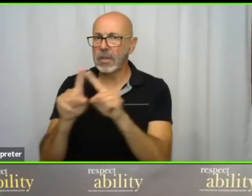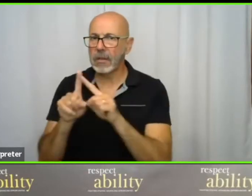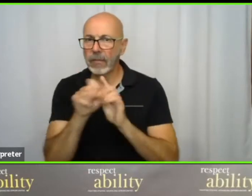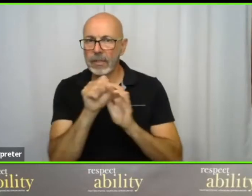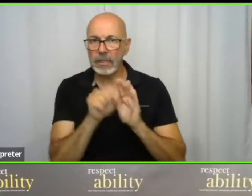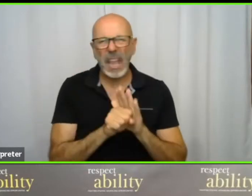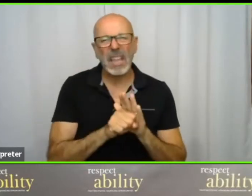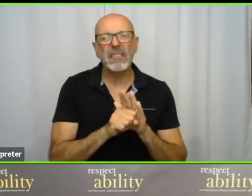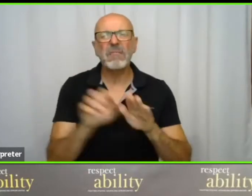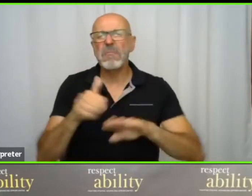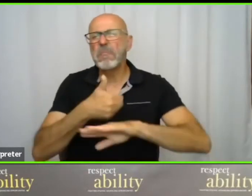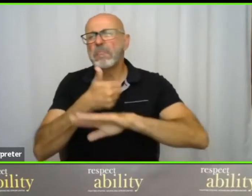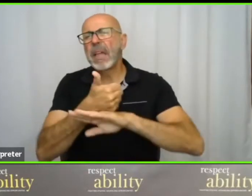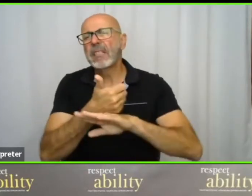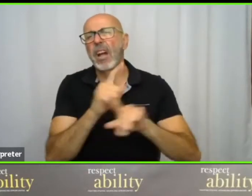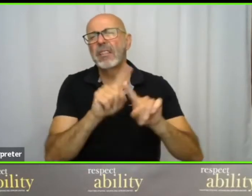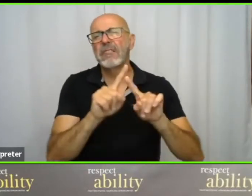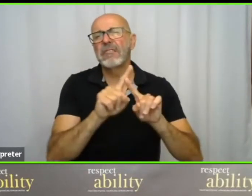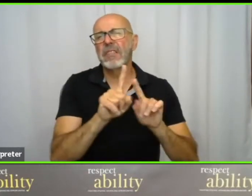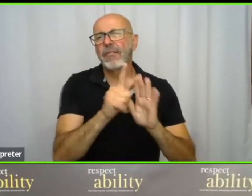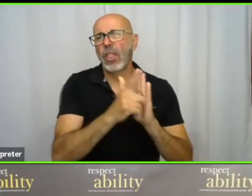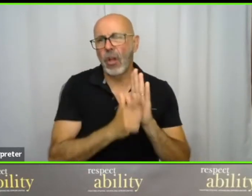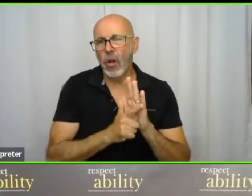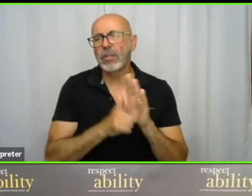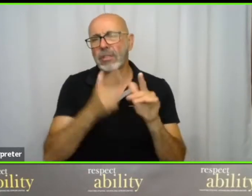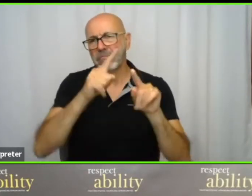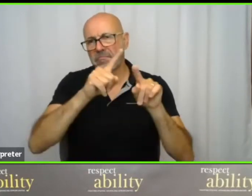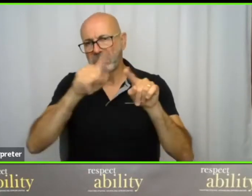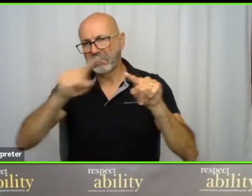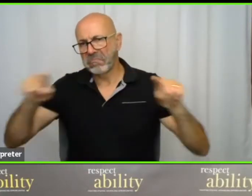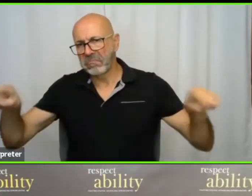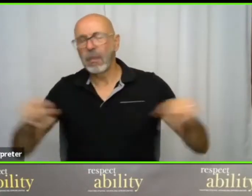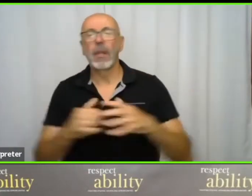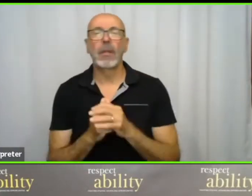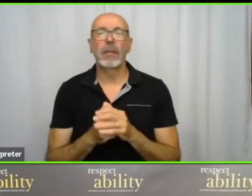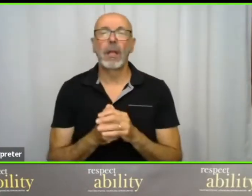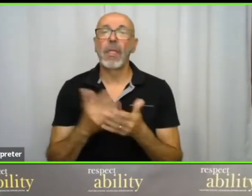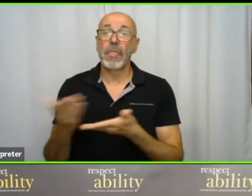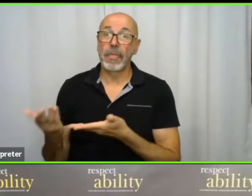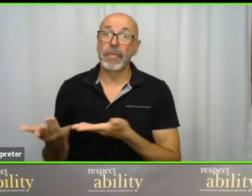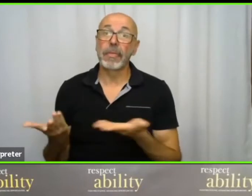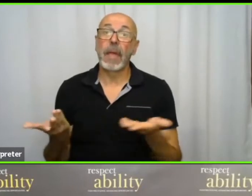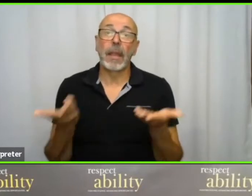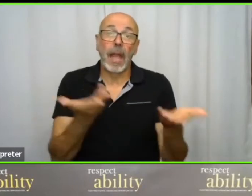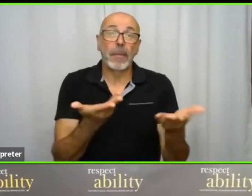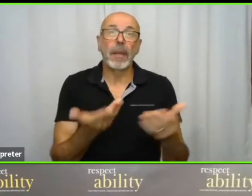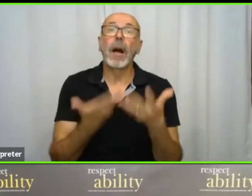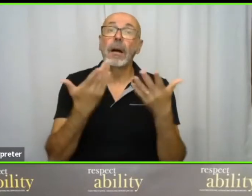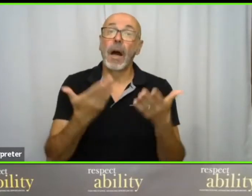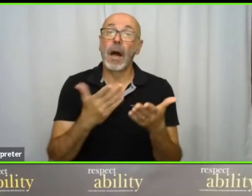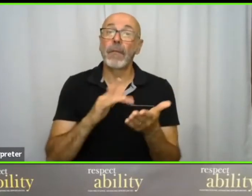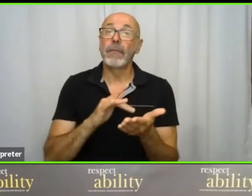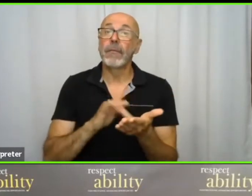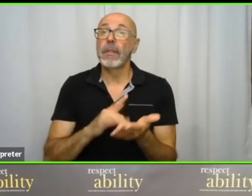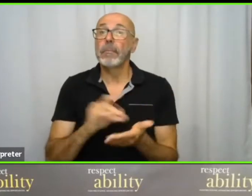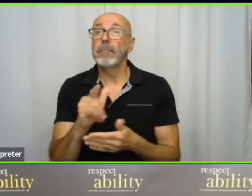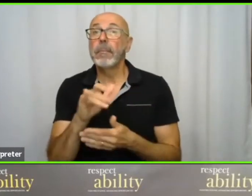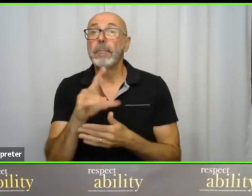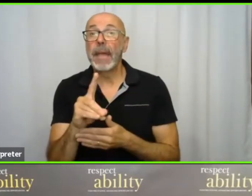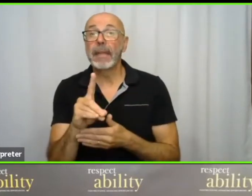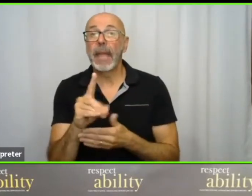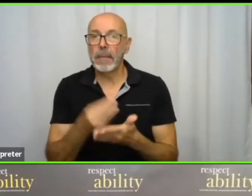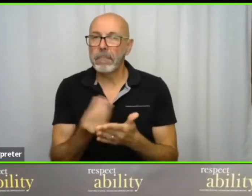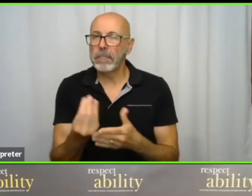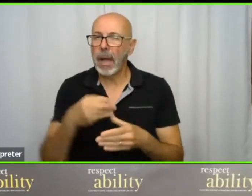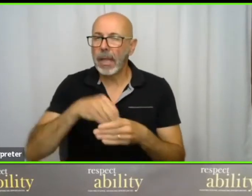how the different statutes, which basically brought about a lot of the Medicaid buy-in programs, because it's always up to the